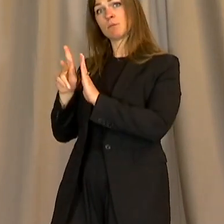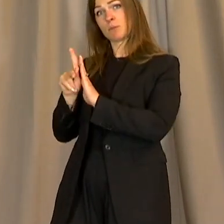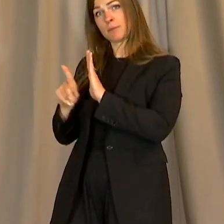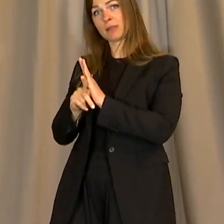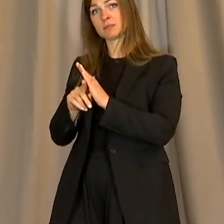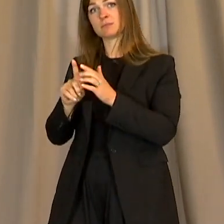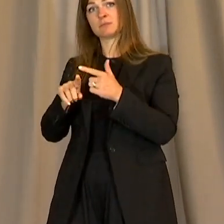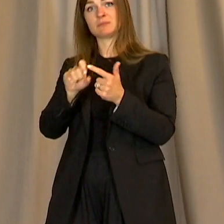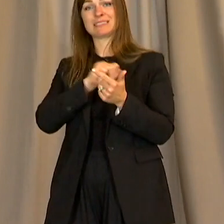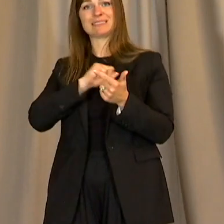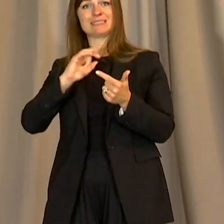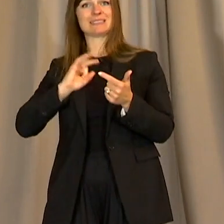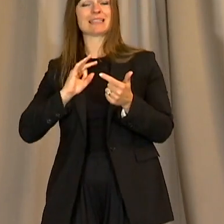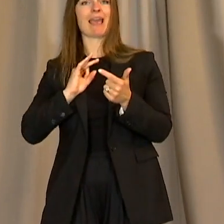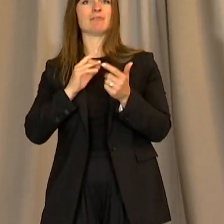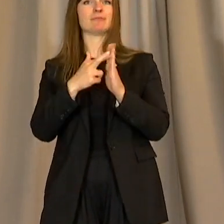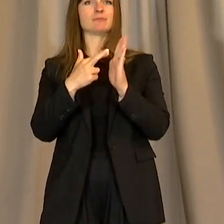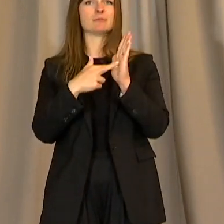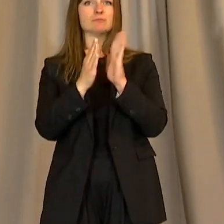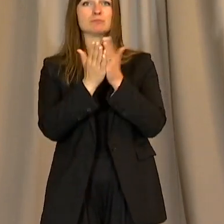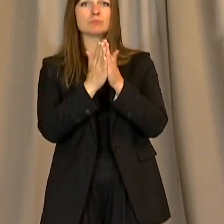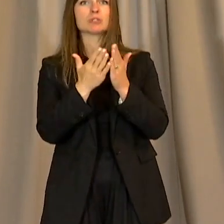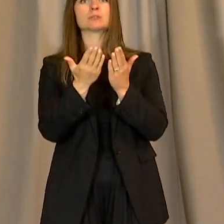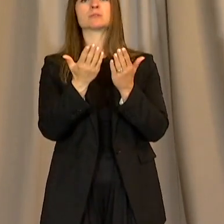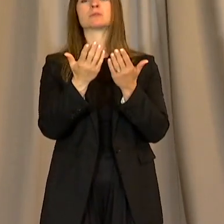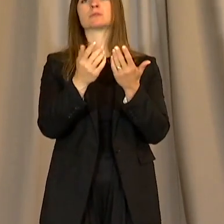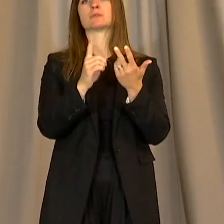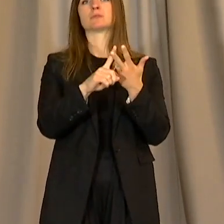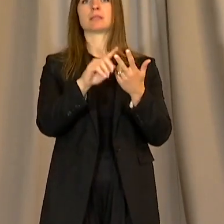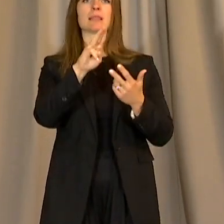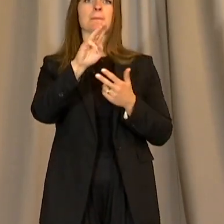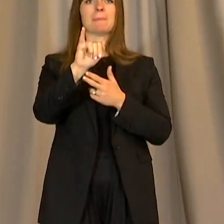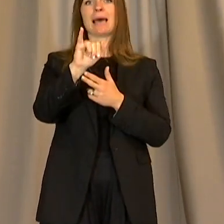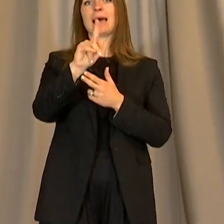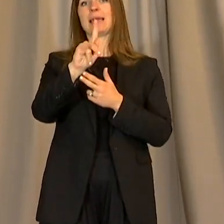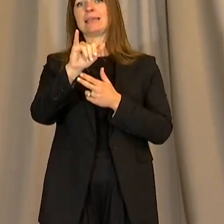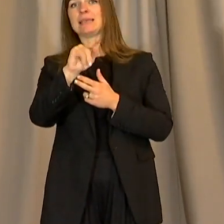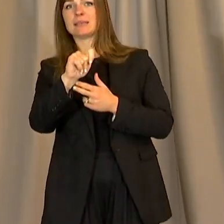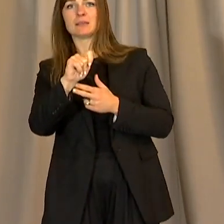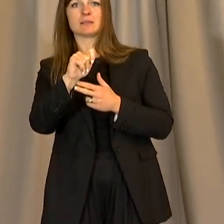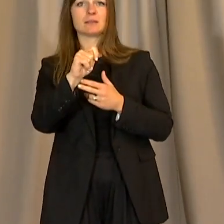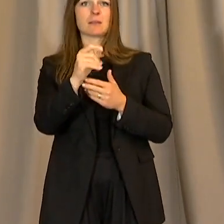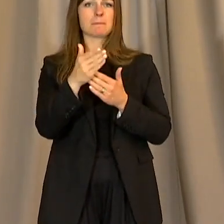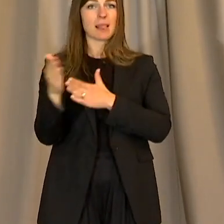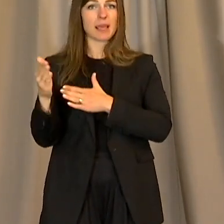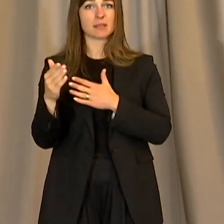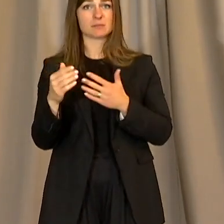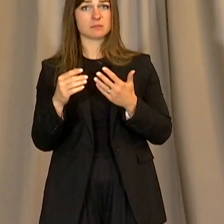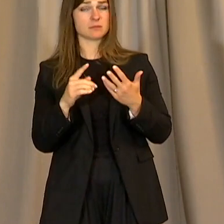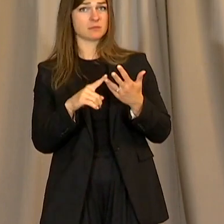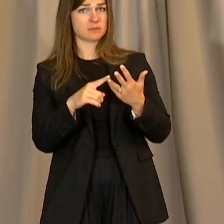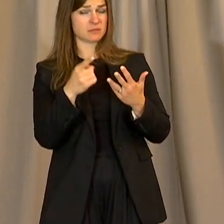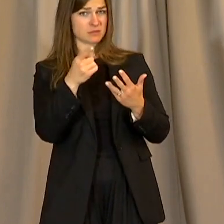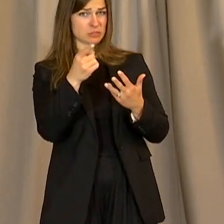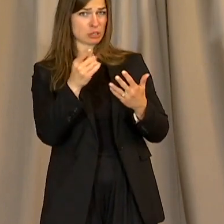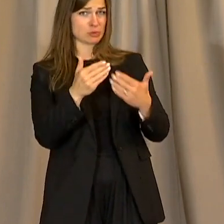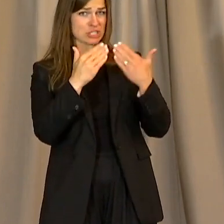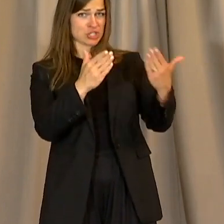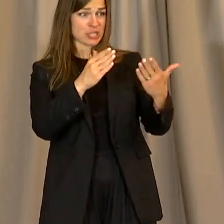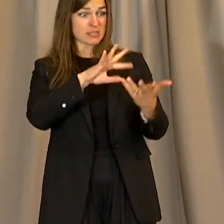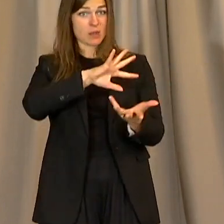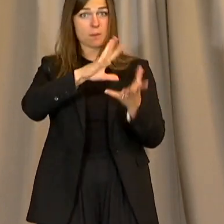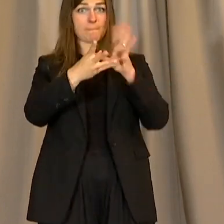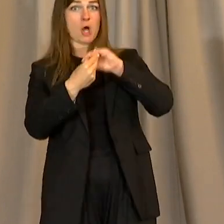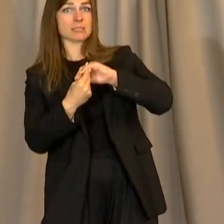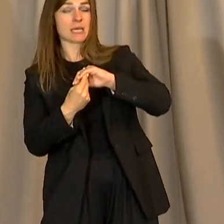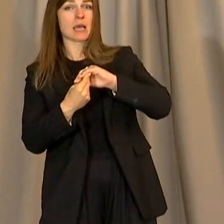staff handbooks, we have our MyKit plan. Are you suggesting maybe a multi-prong approach, or